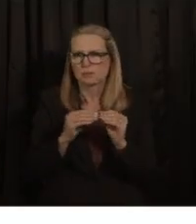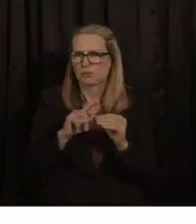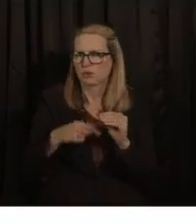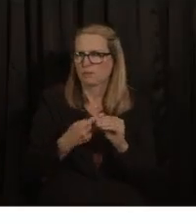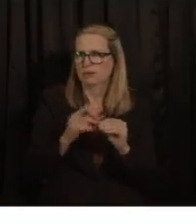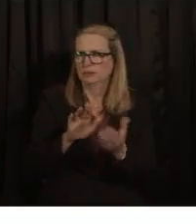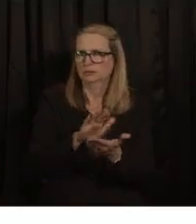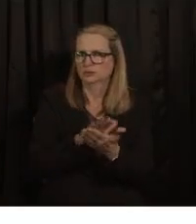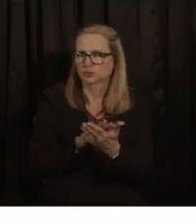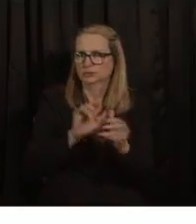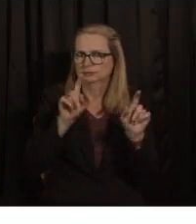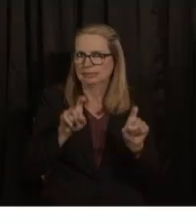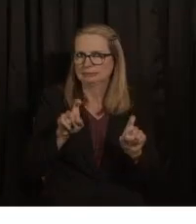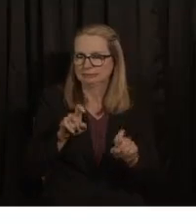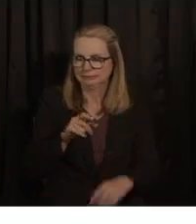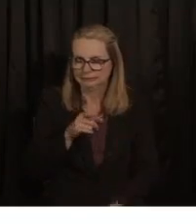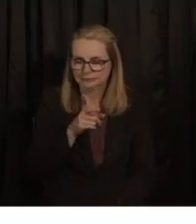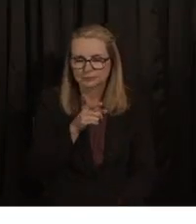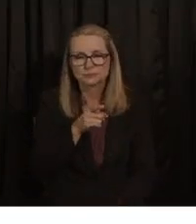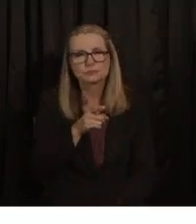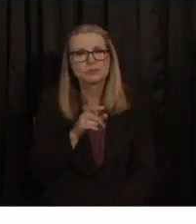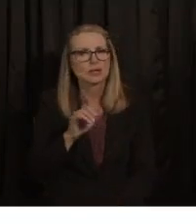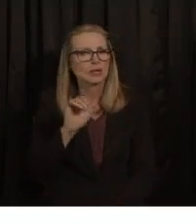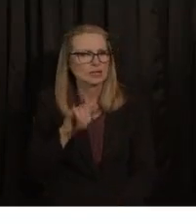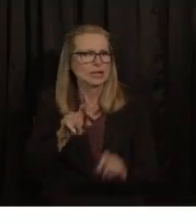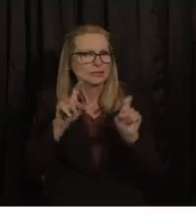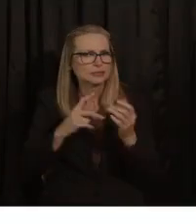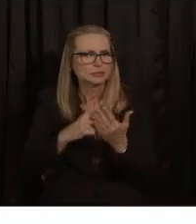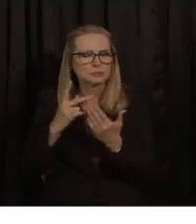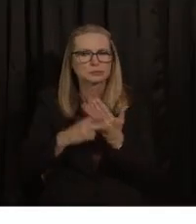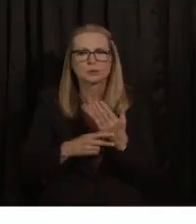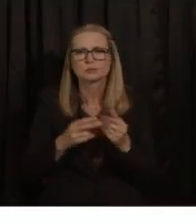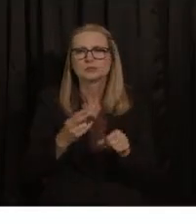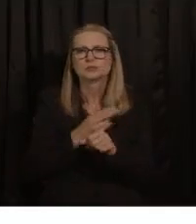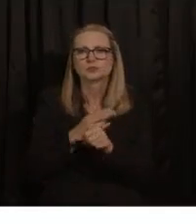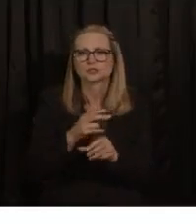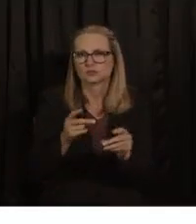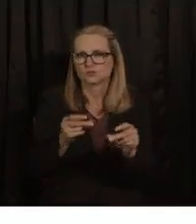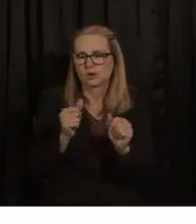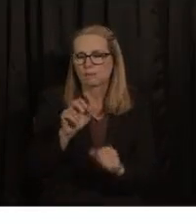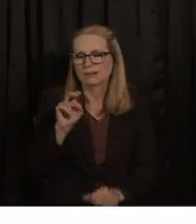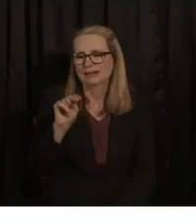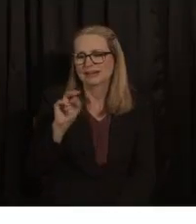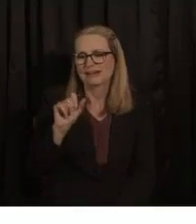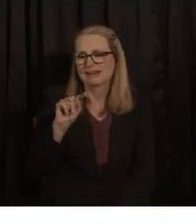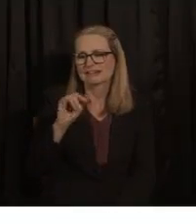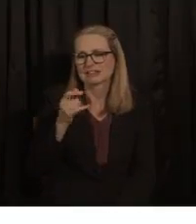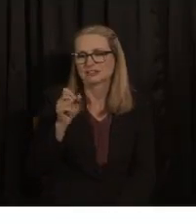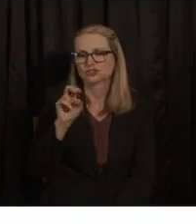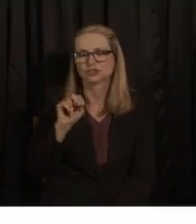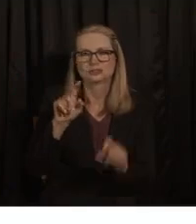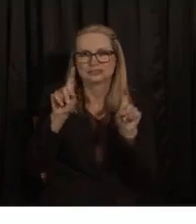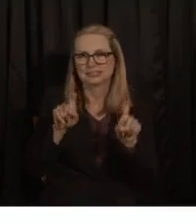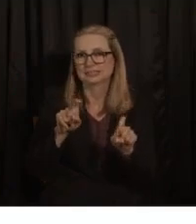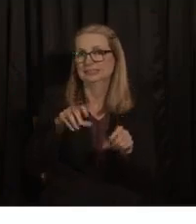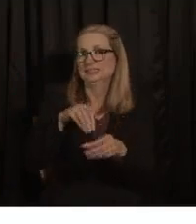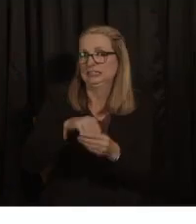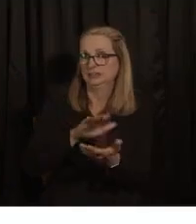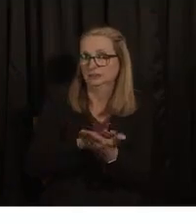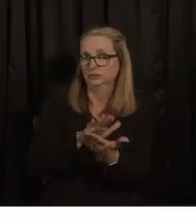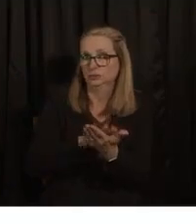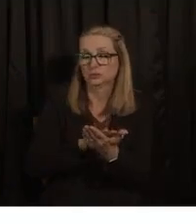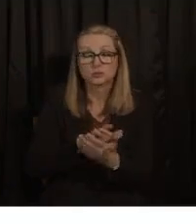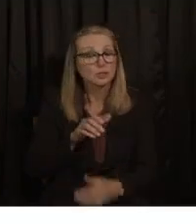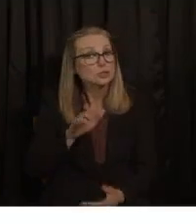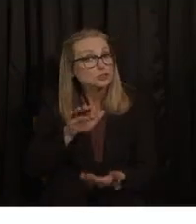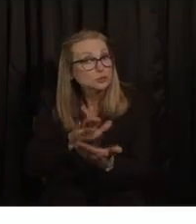now. This testing program uses rapid antigen testing directly in the schools. Schools can opt into a program